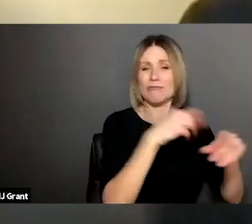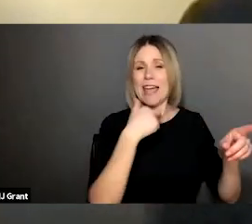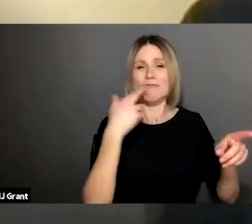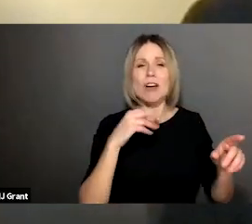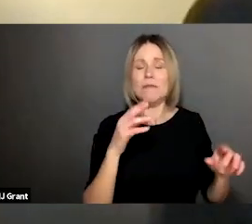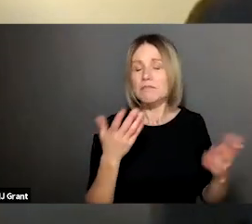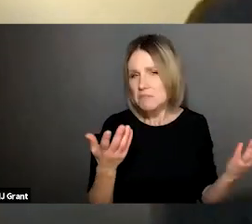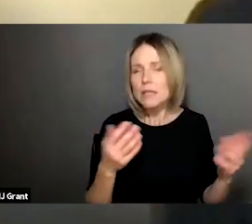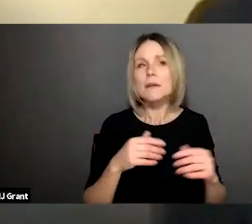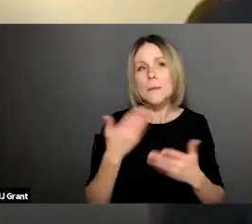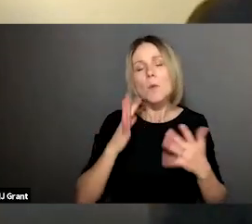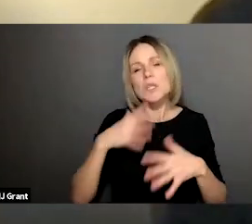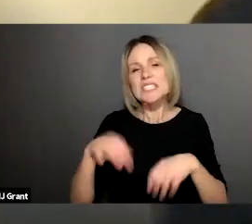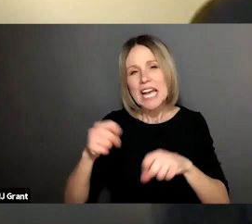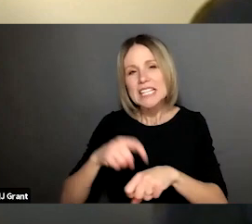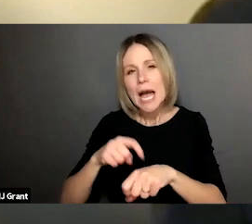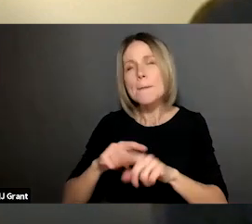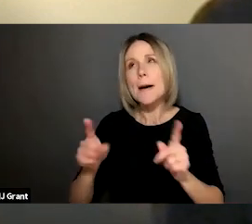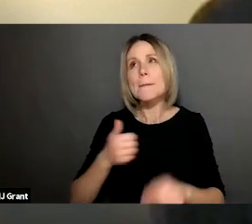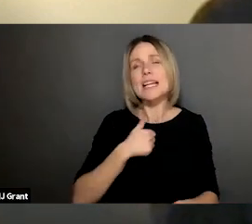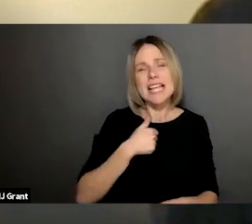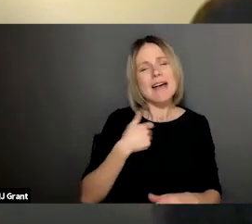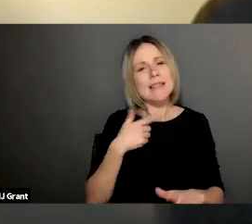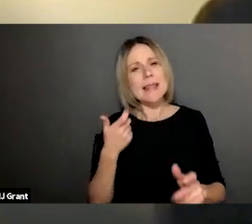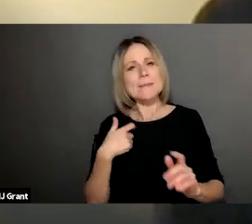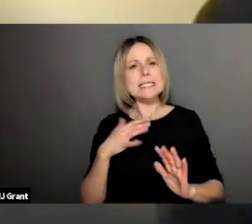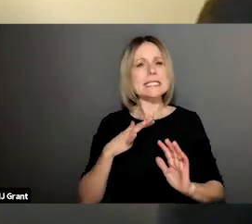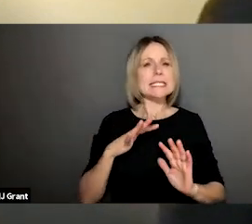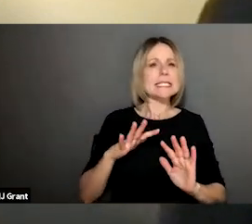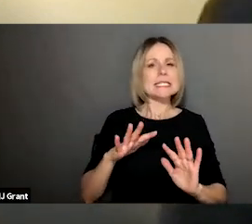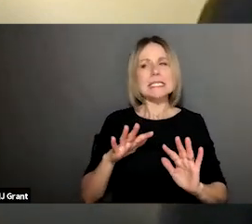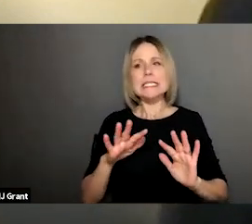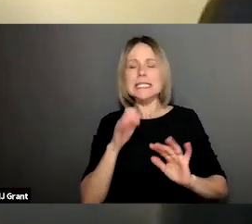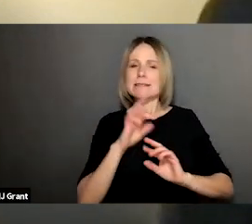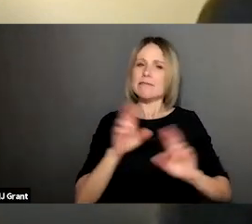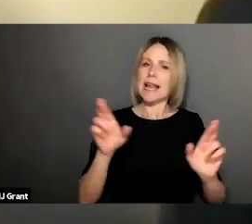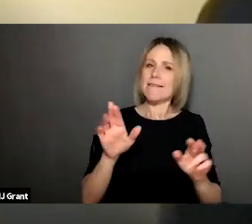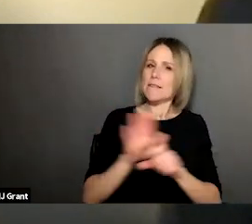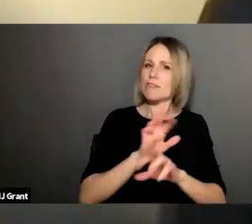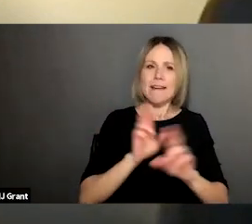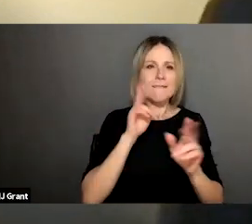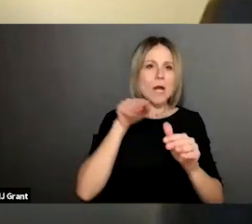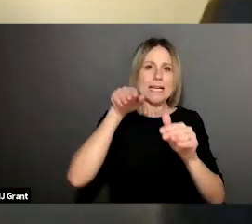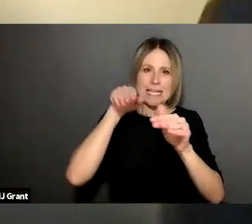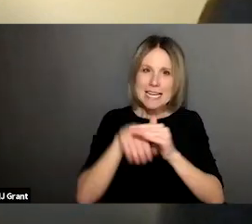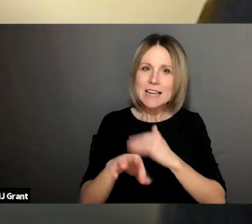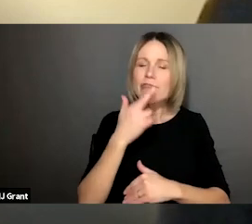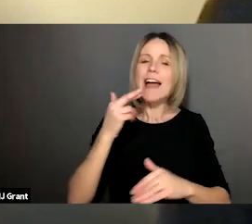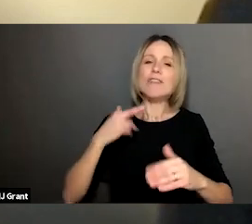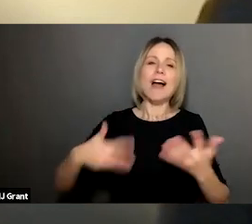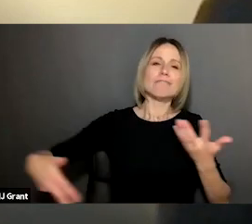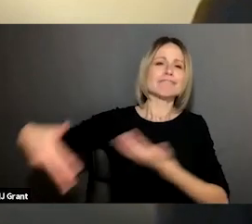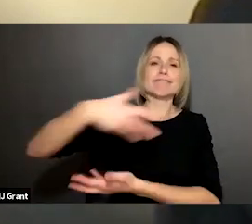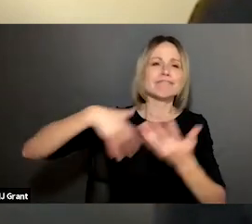comfortable inside with lots of other people. But